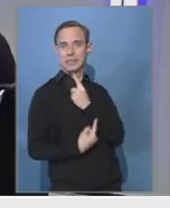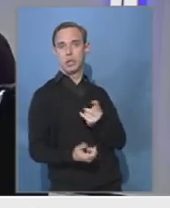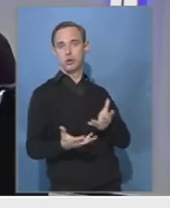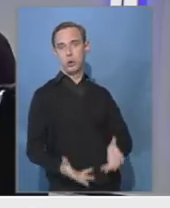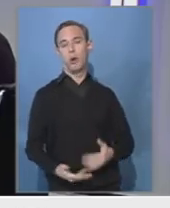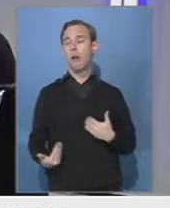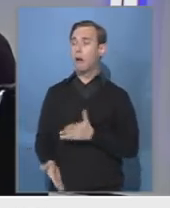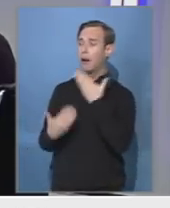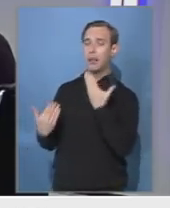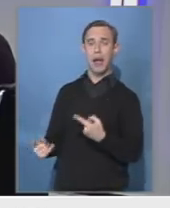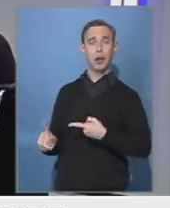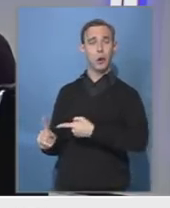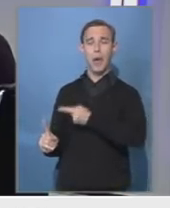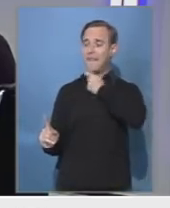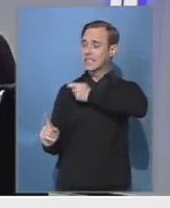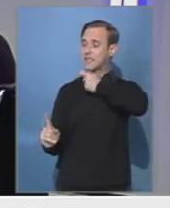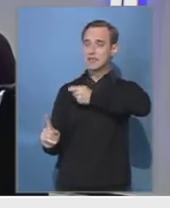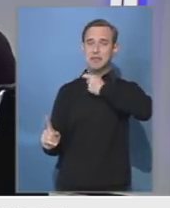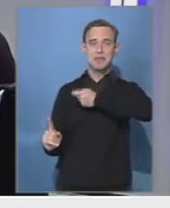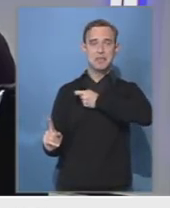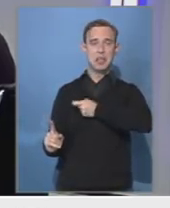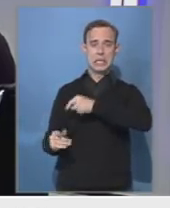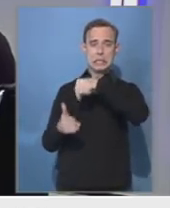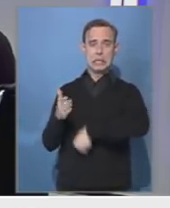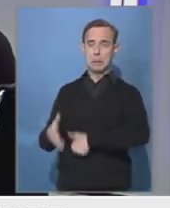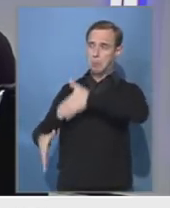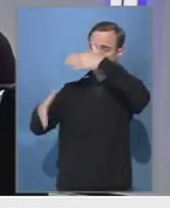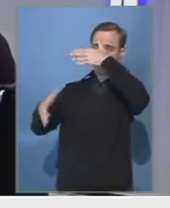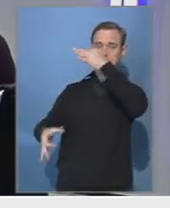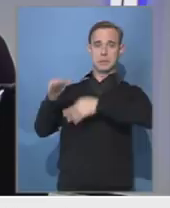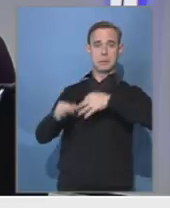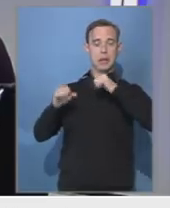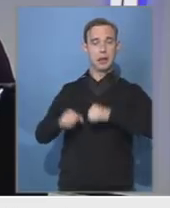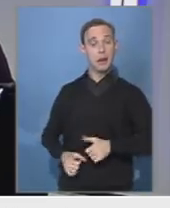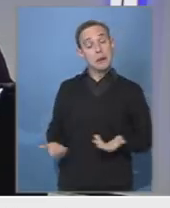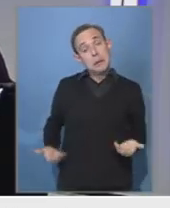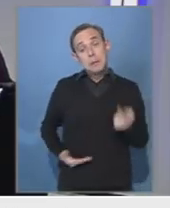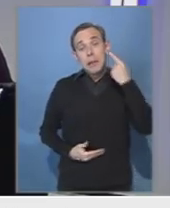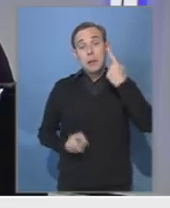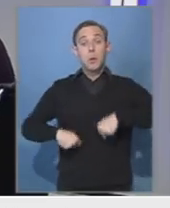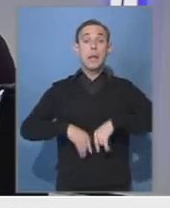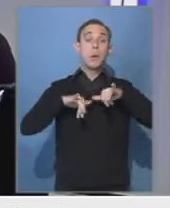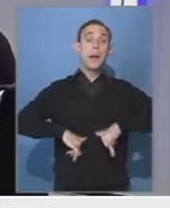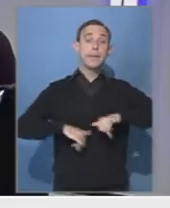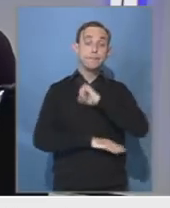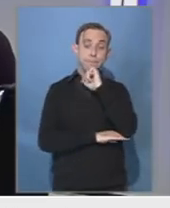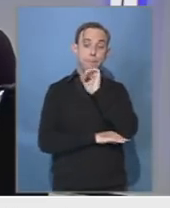we've run out of time, but thanks very much indeed for your insights. And I guess all we can do is hurry up and wait.